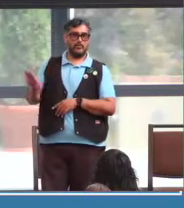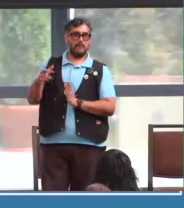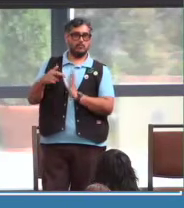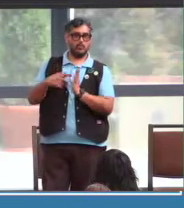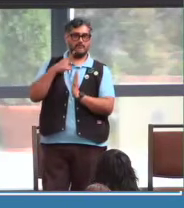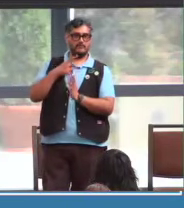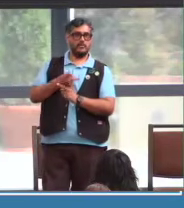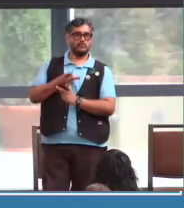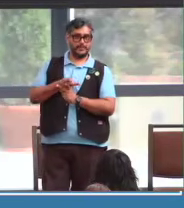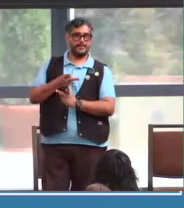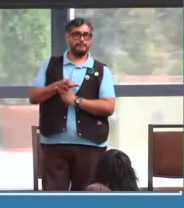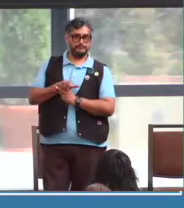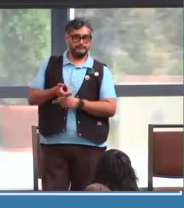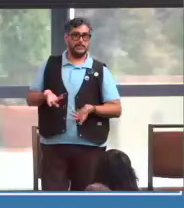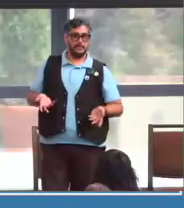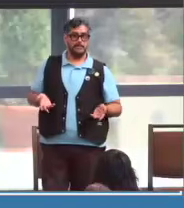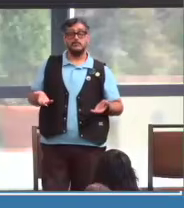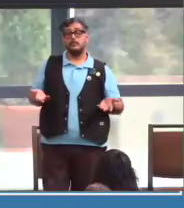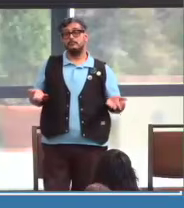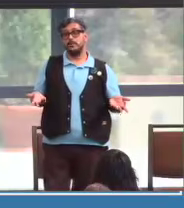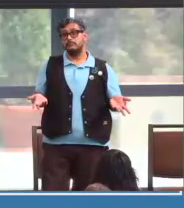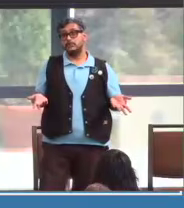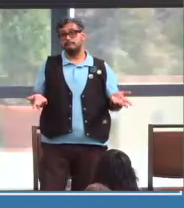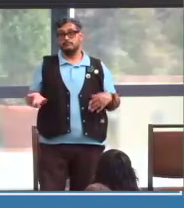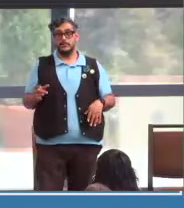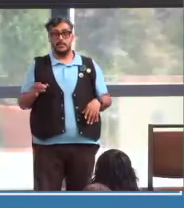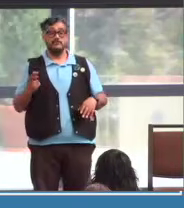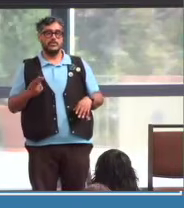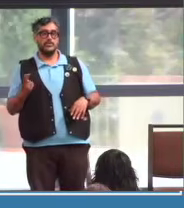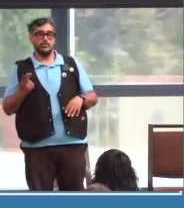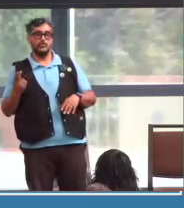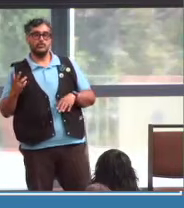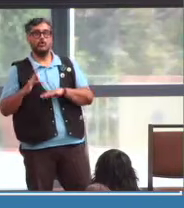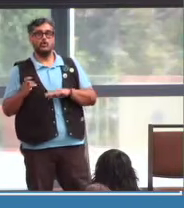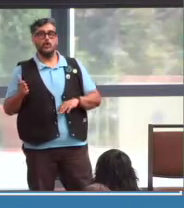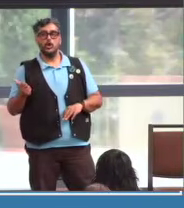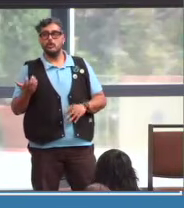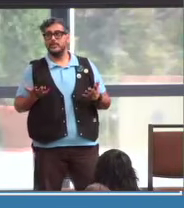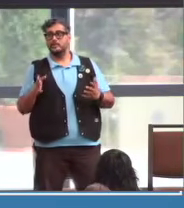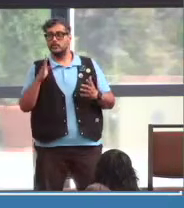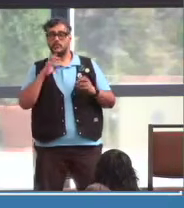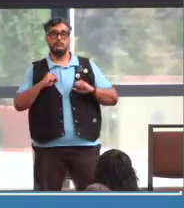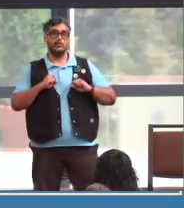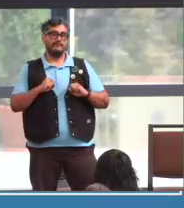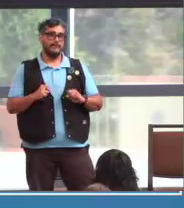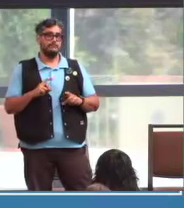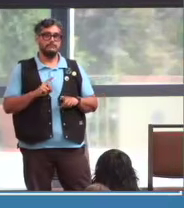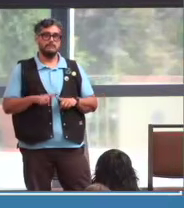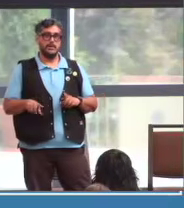the lymphomas too. So maybe, you know, if these are used earlier, they might prevent the risk of lymphoma,